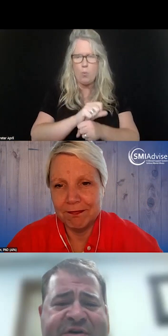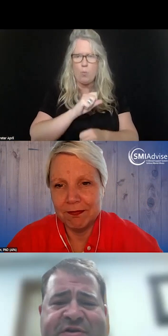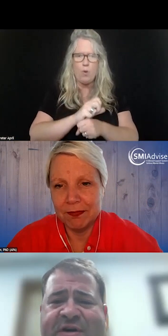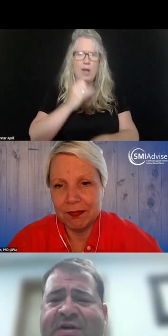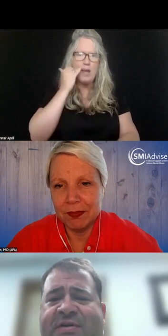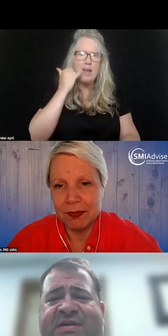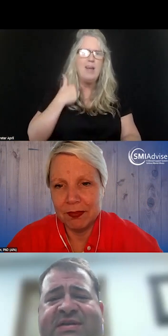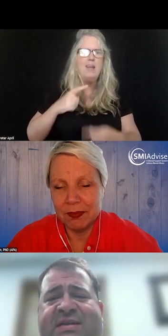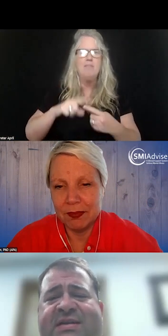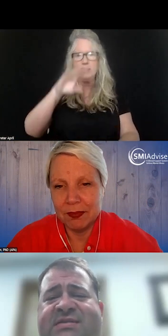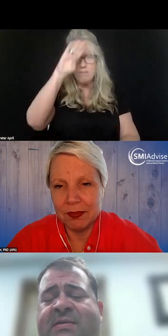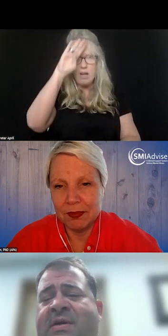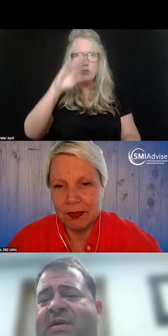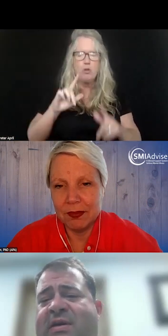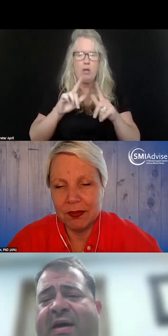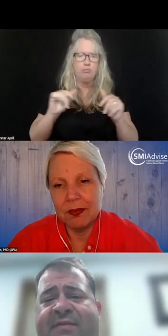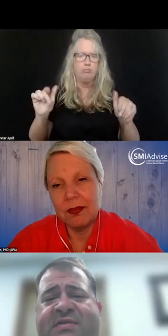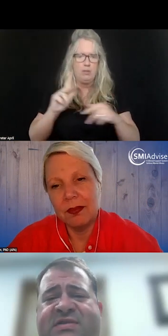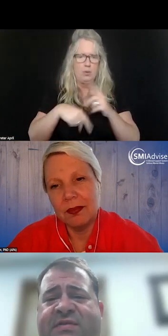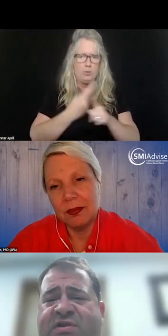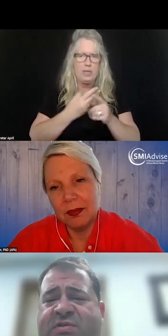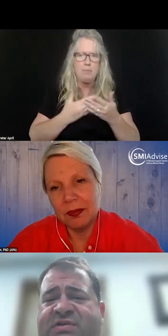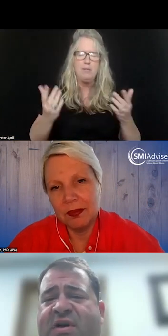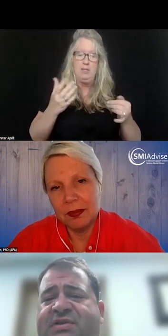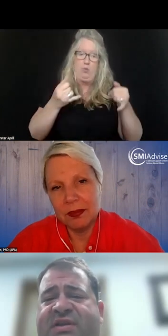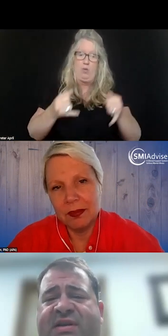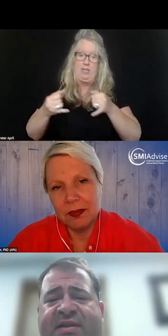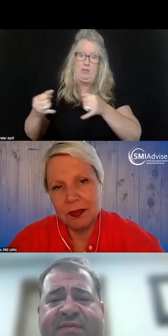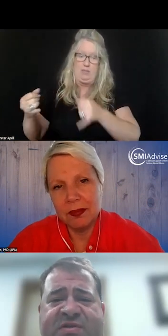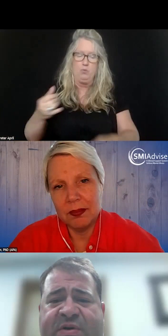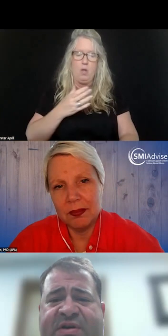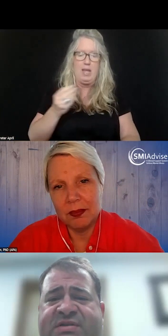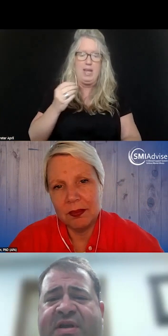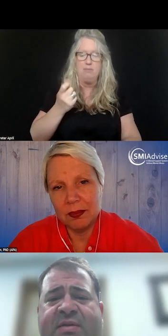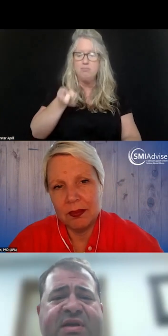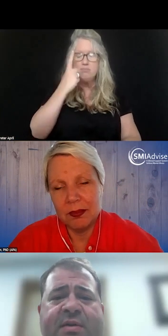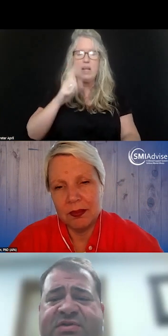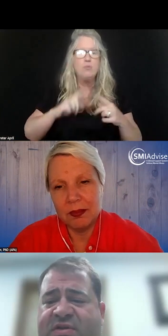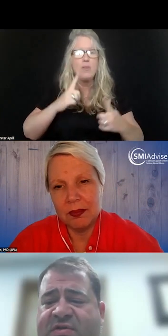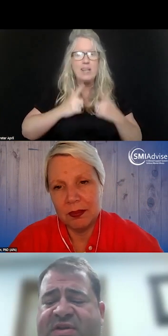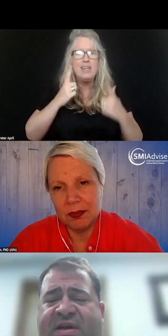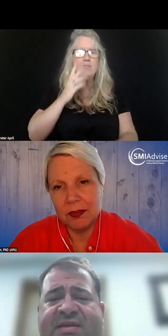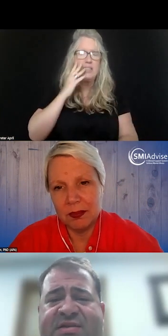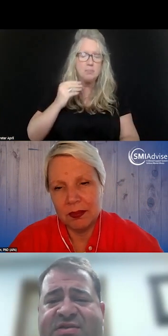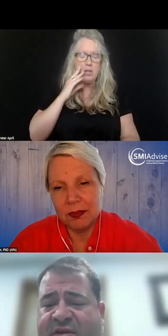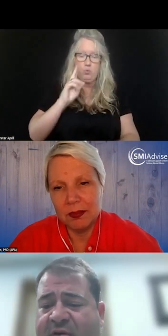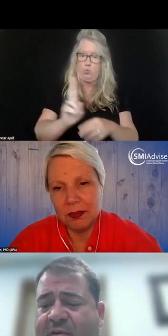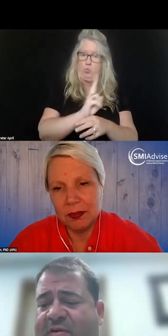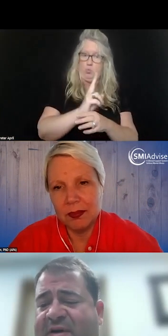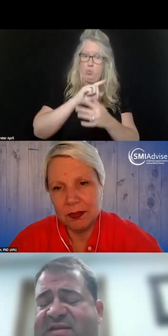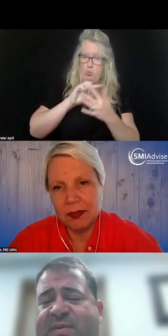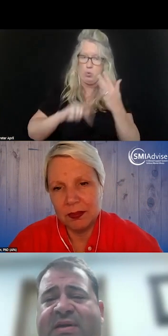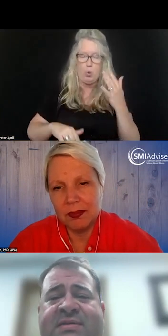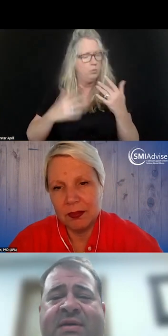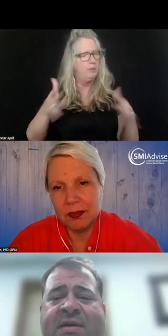it's a fire truck or things like that. So, having those individuals and understanding lived experience and being able to use that, I think is just a